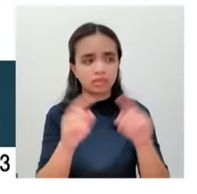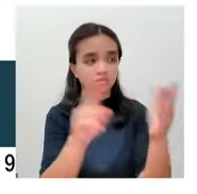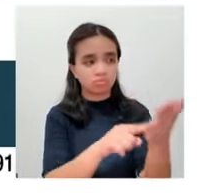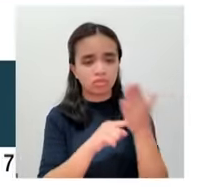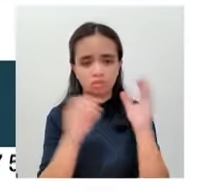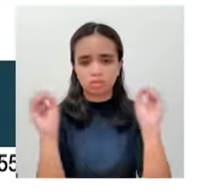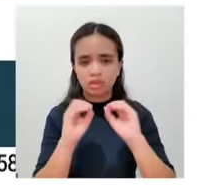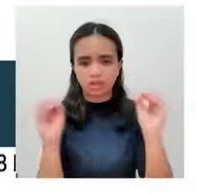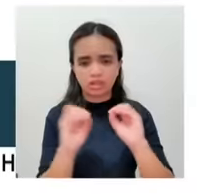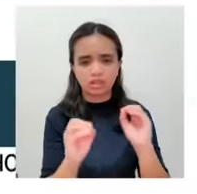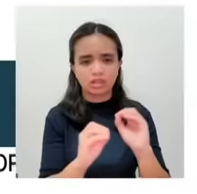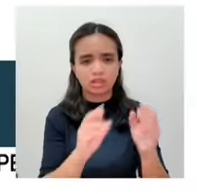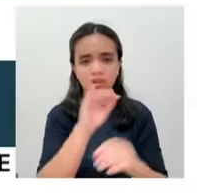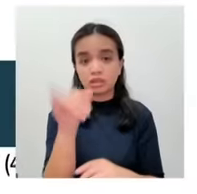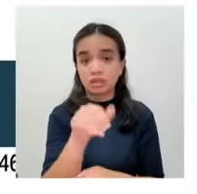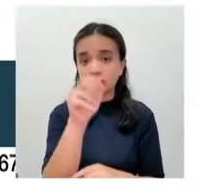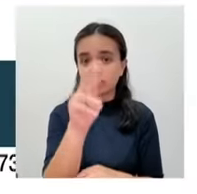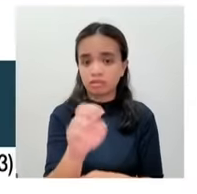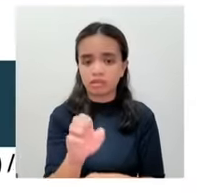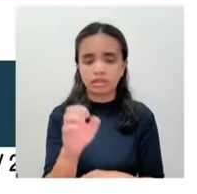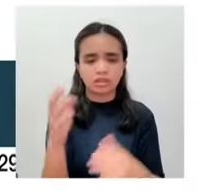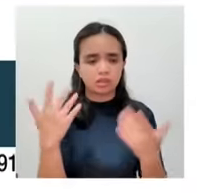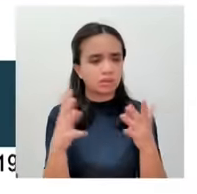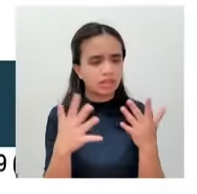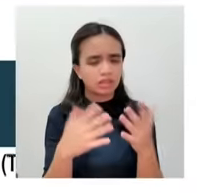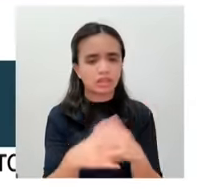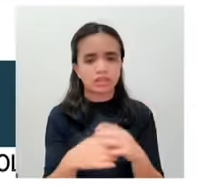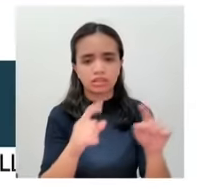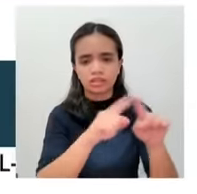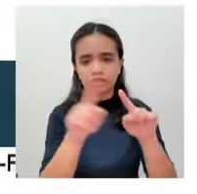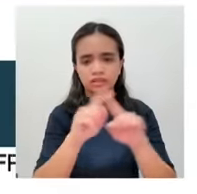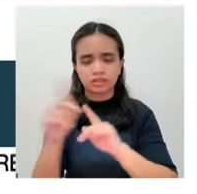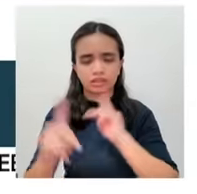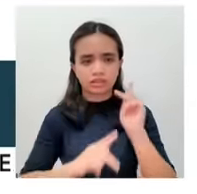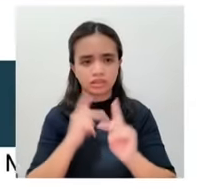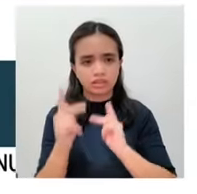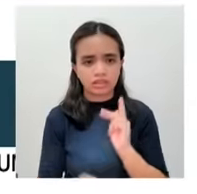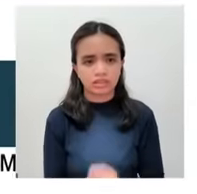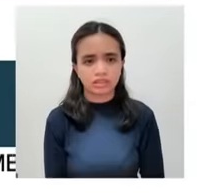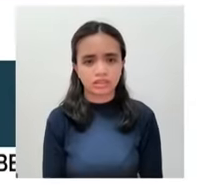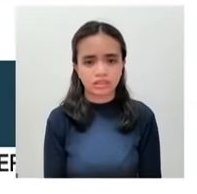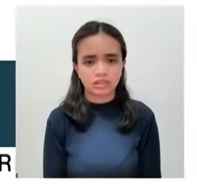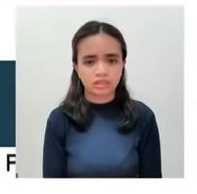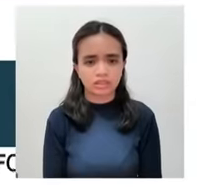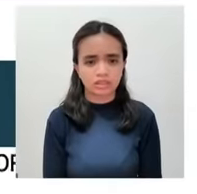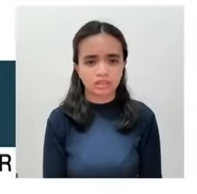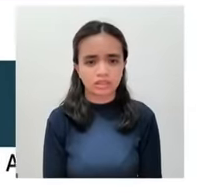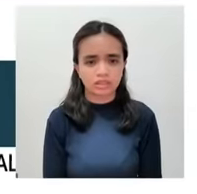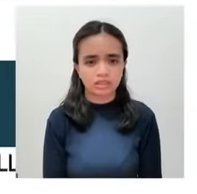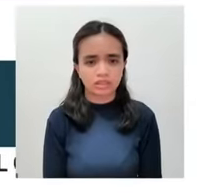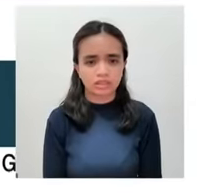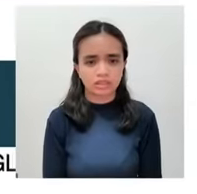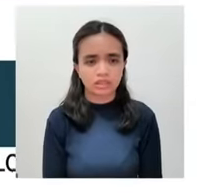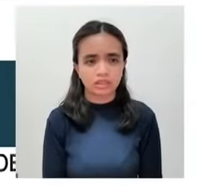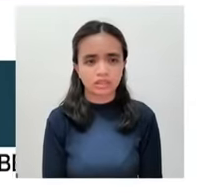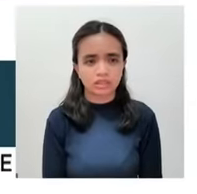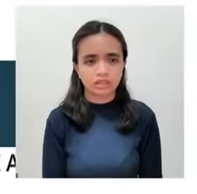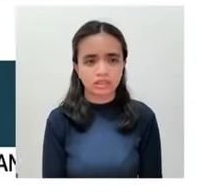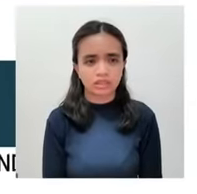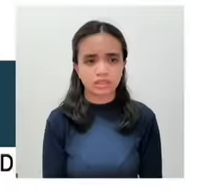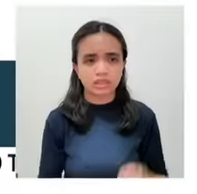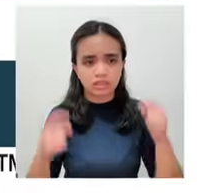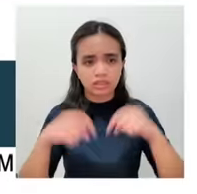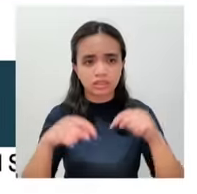didn't show it to countless of others. Sana all, dito kasi sa